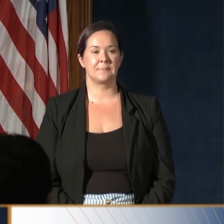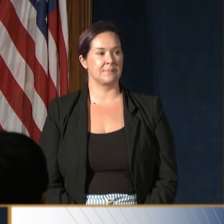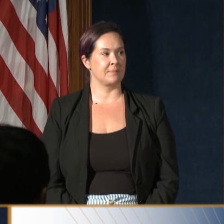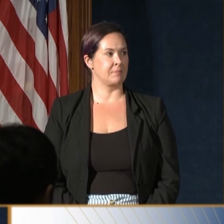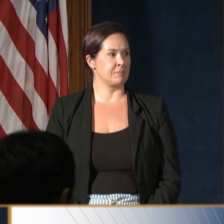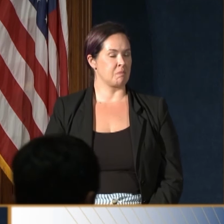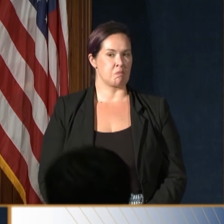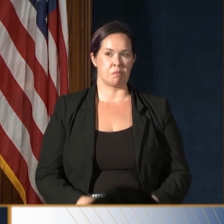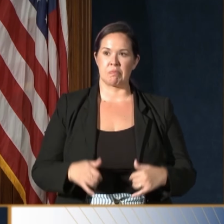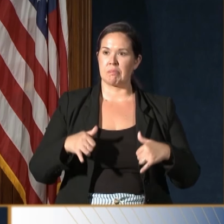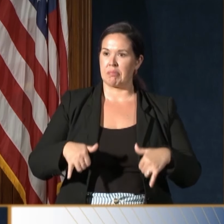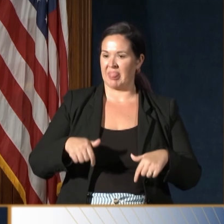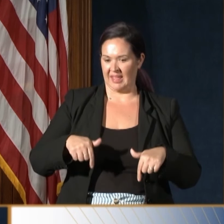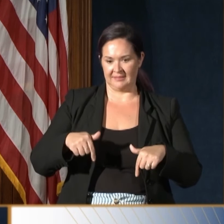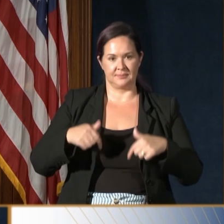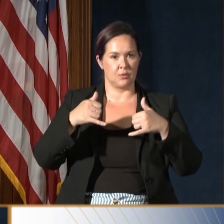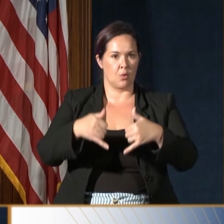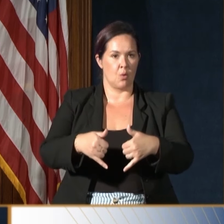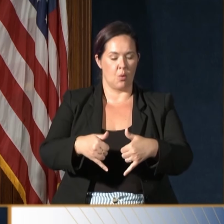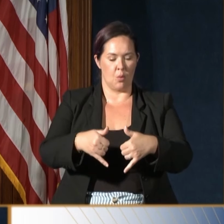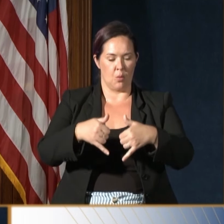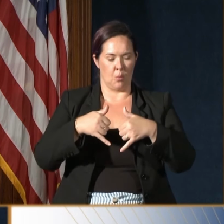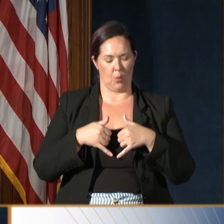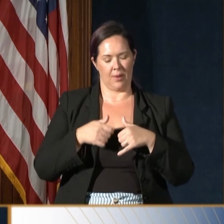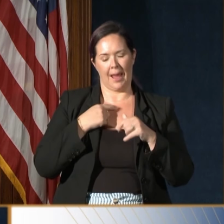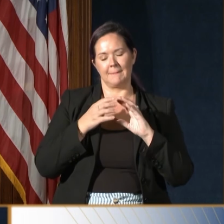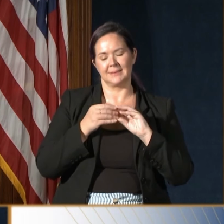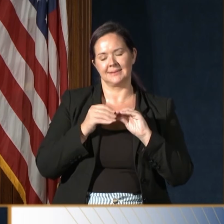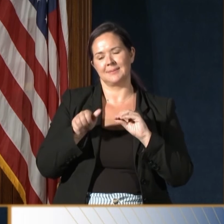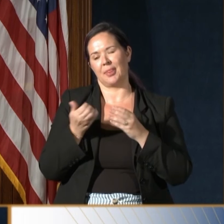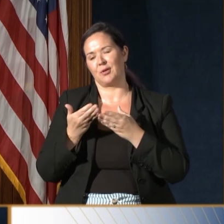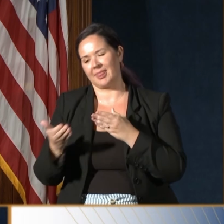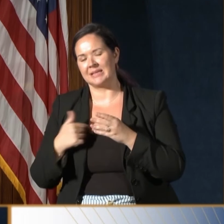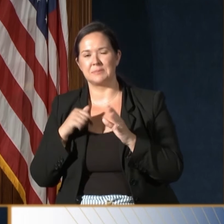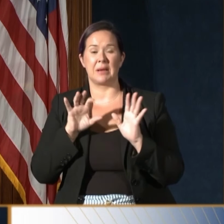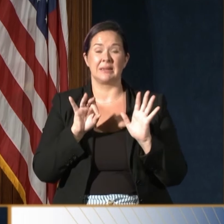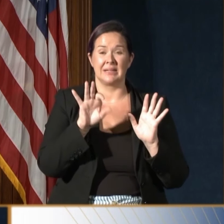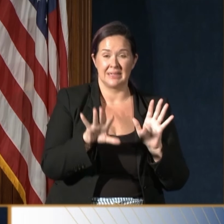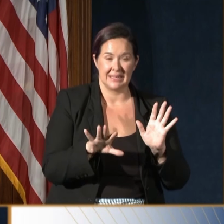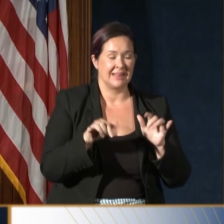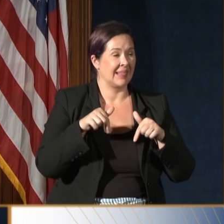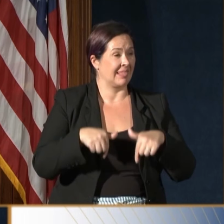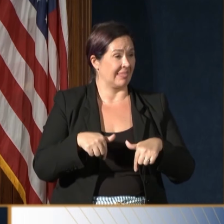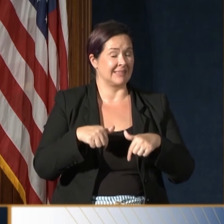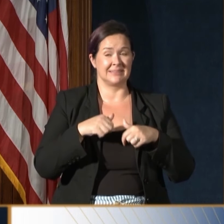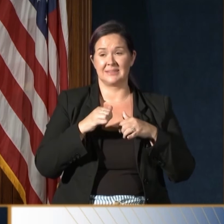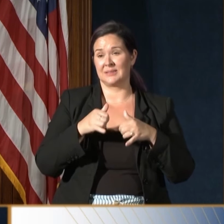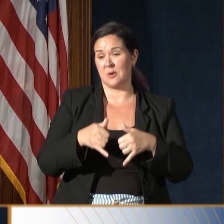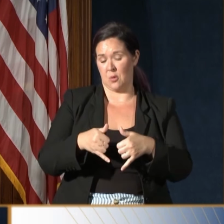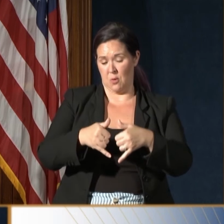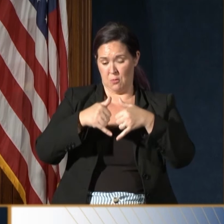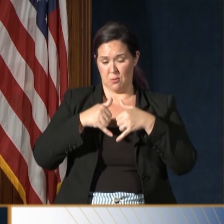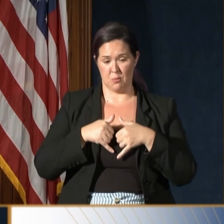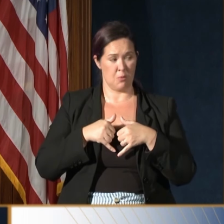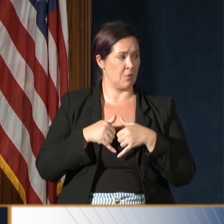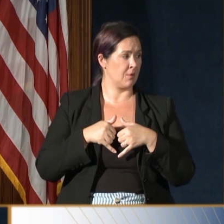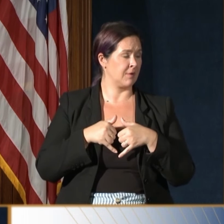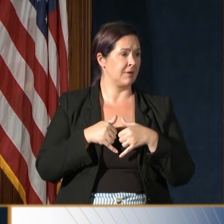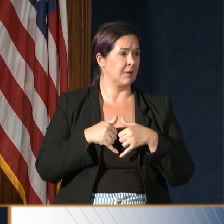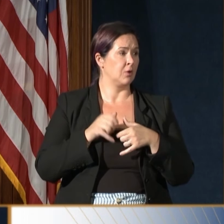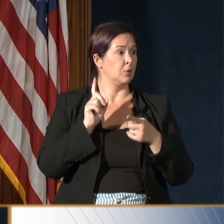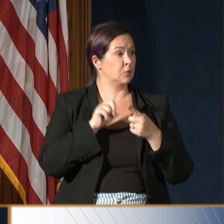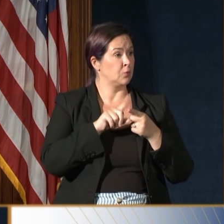This is an award, and I'm going to say some other things, but I do want to say at this point, this is an award to